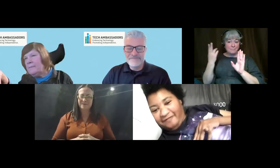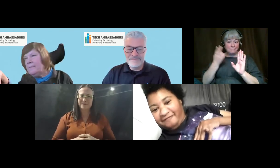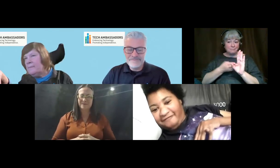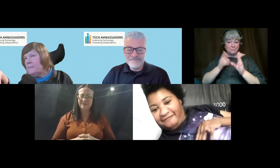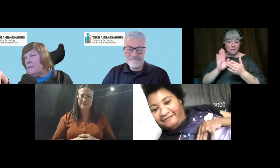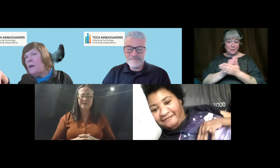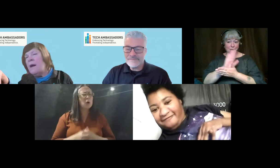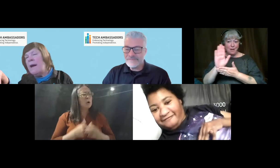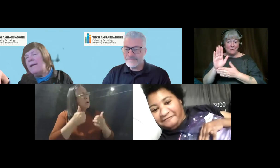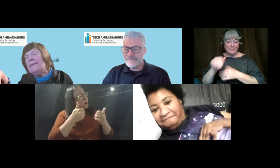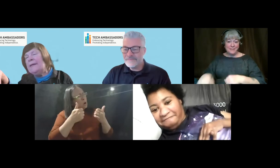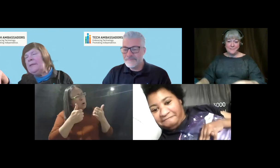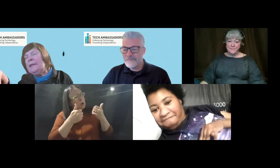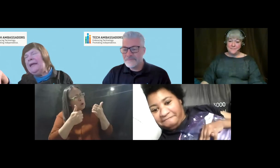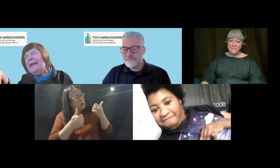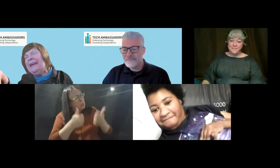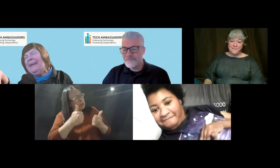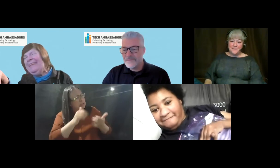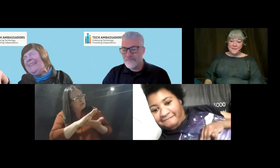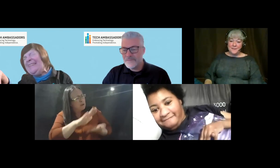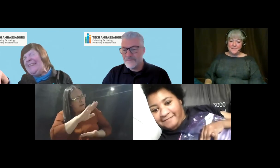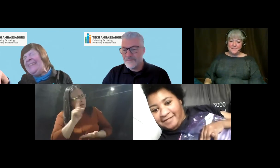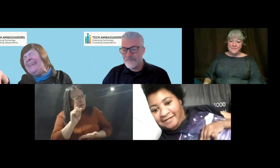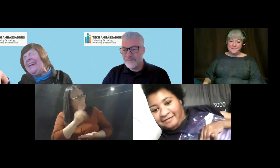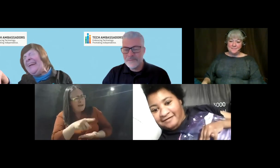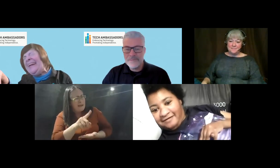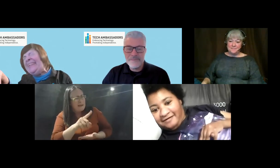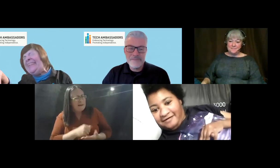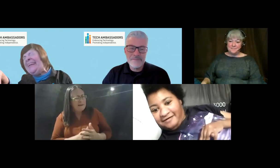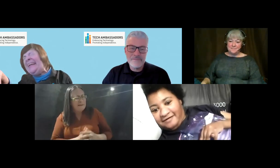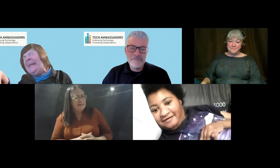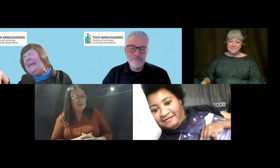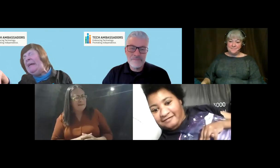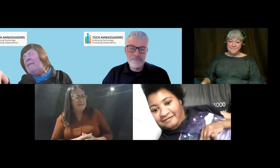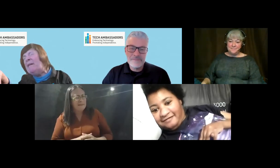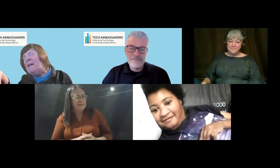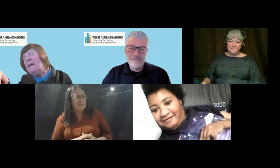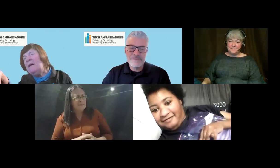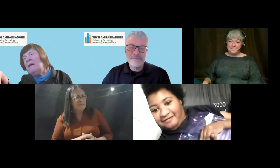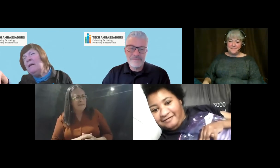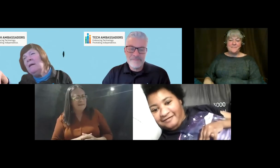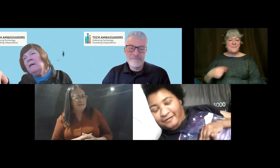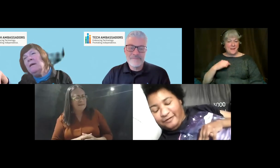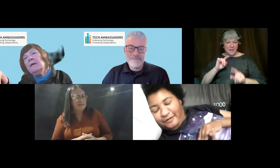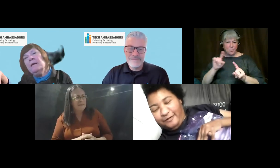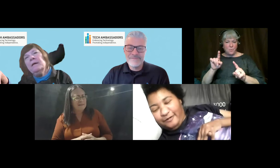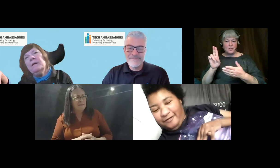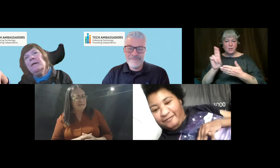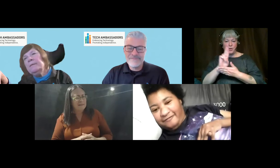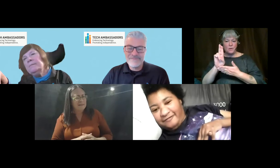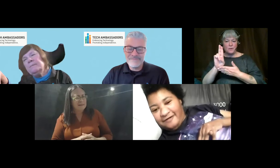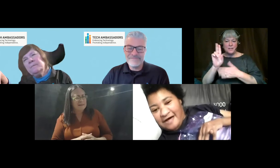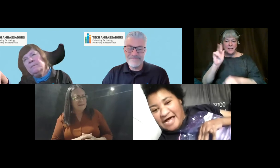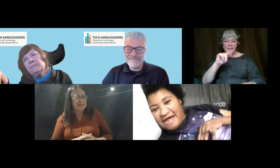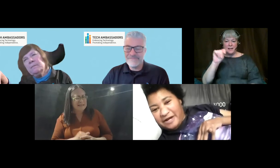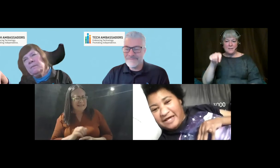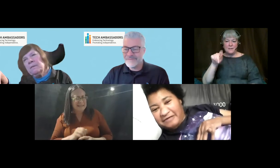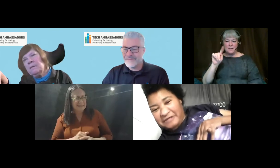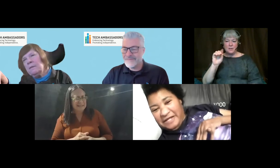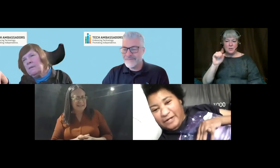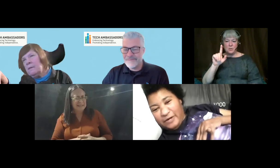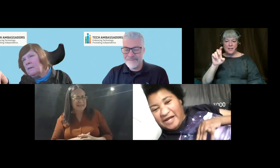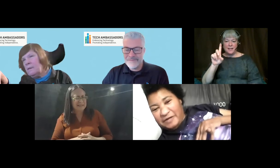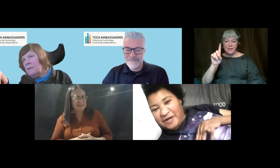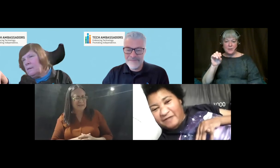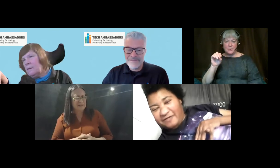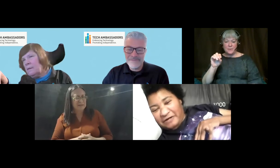to? I went to the University of Toledo. Cool. I have a cousin